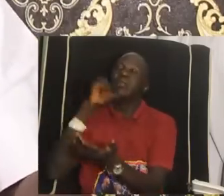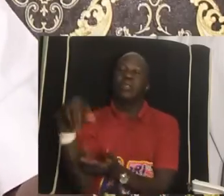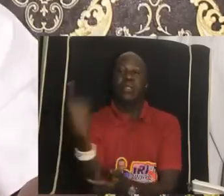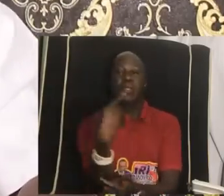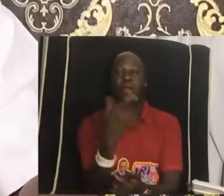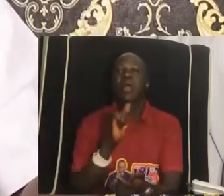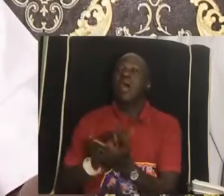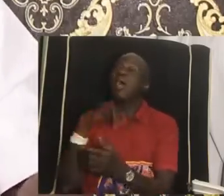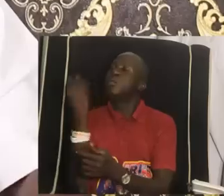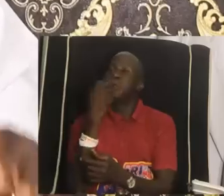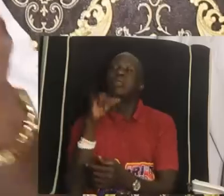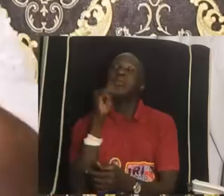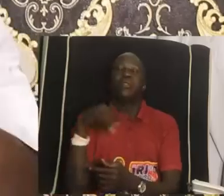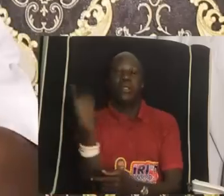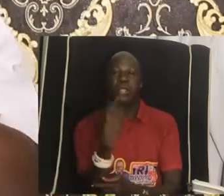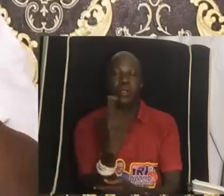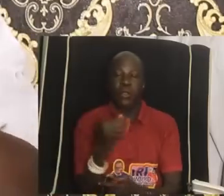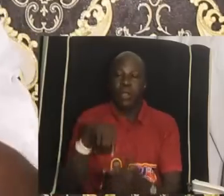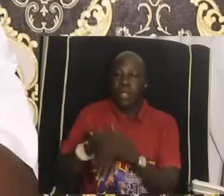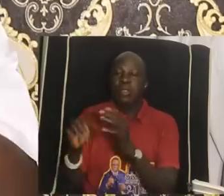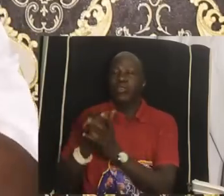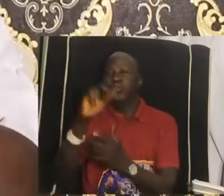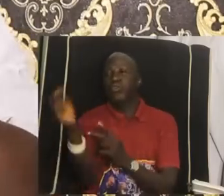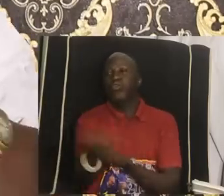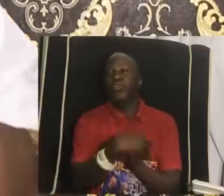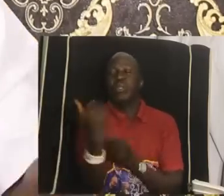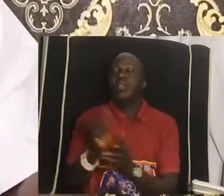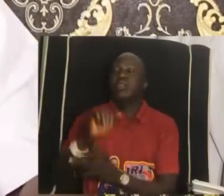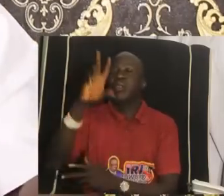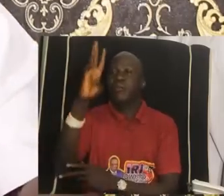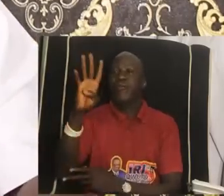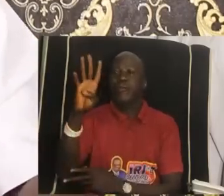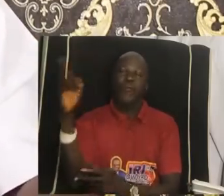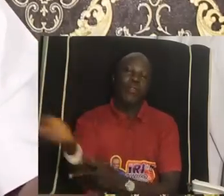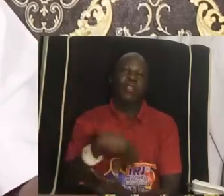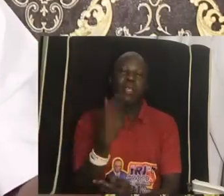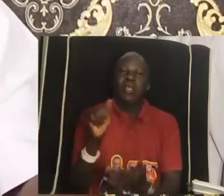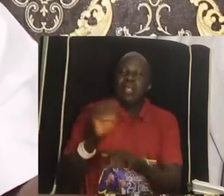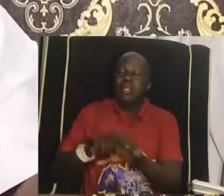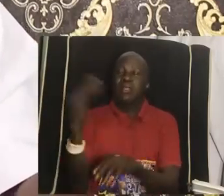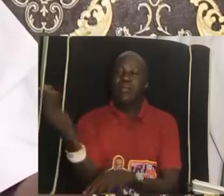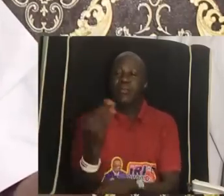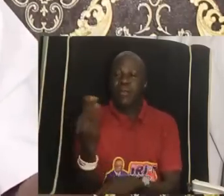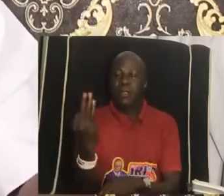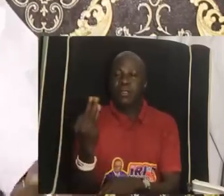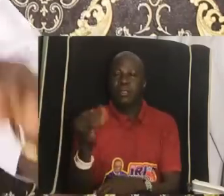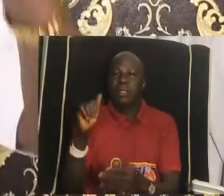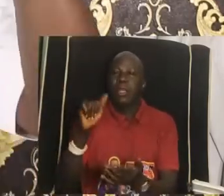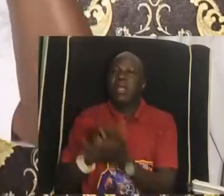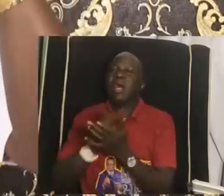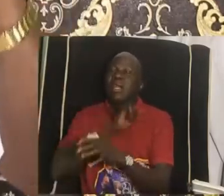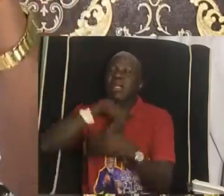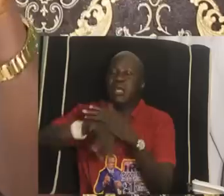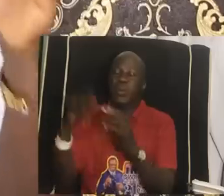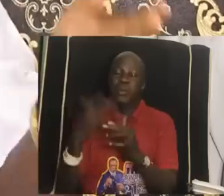stand not alone. No, I speak not alone. No, no, today the fourth day. Ojo eti. This is your Friday. This is your